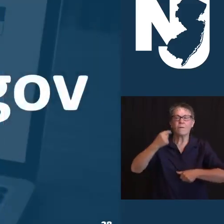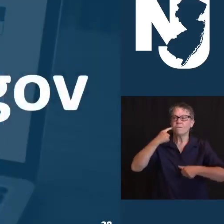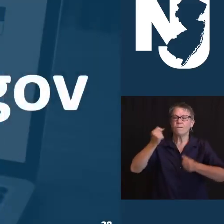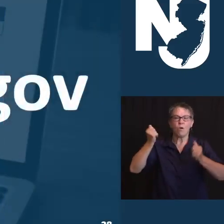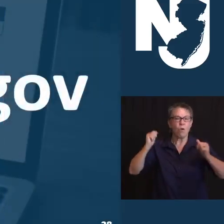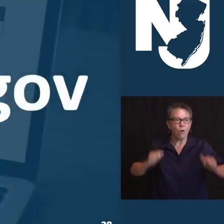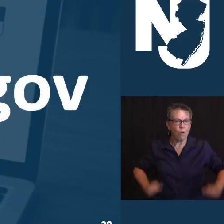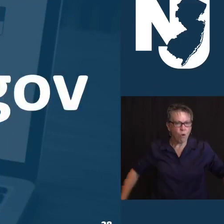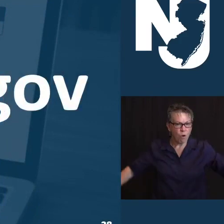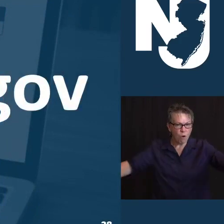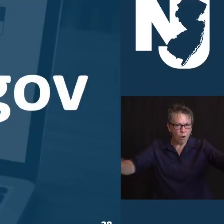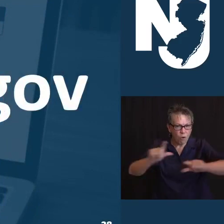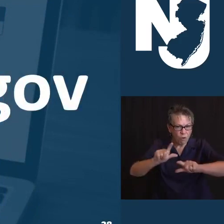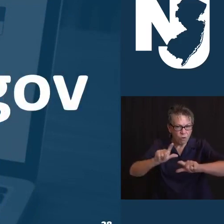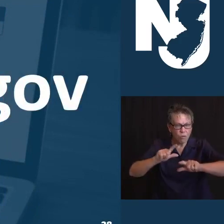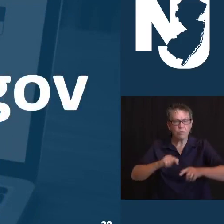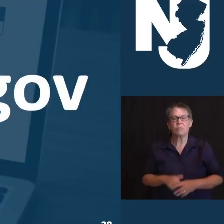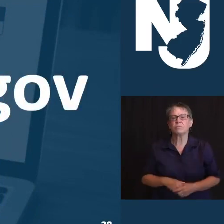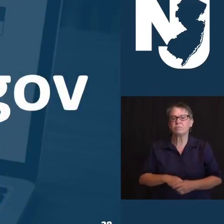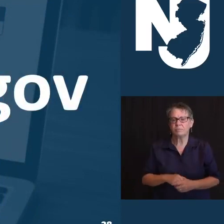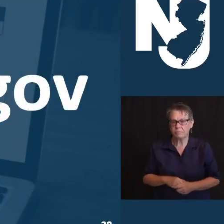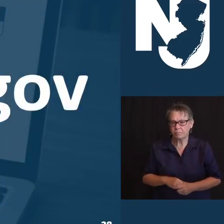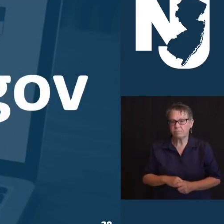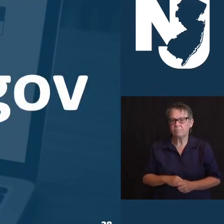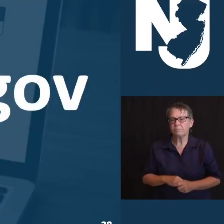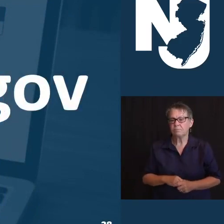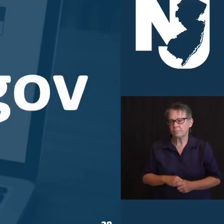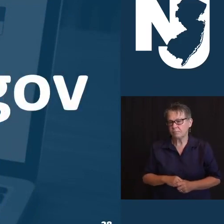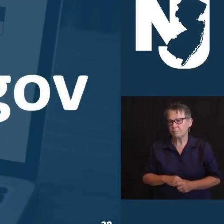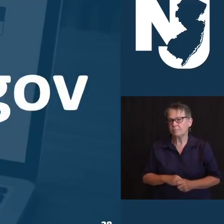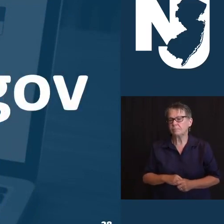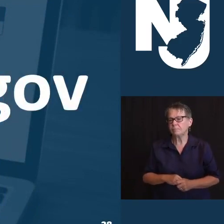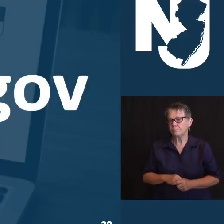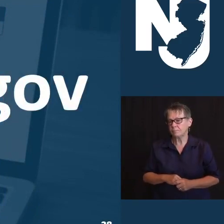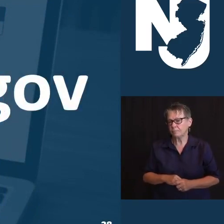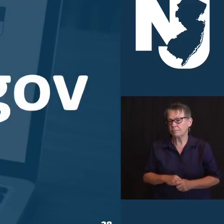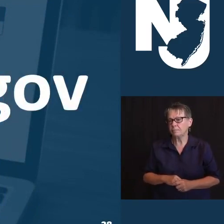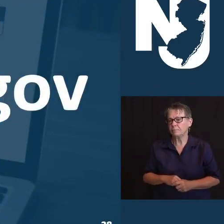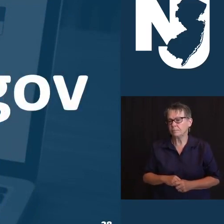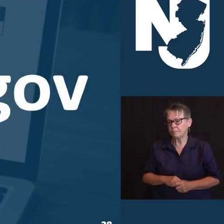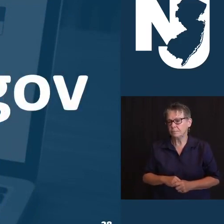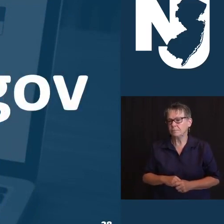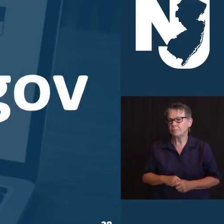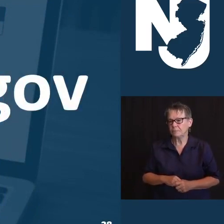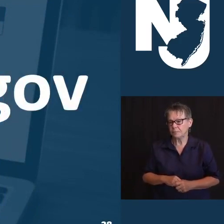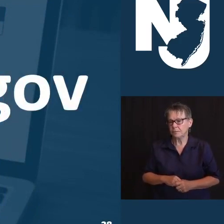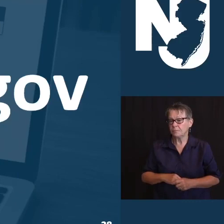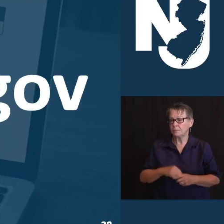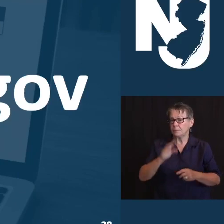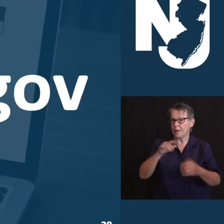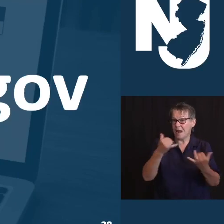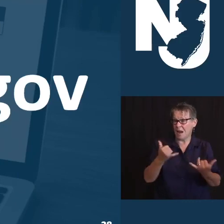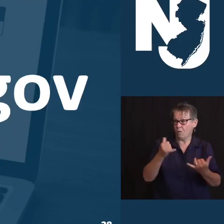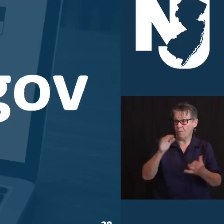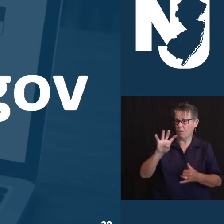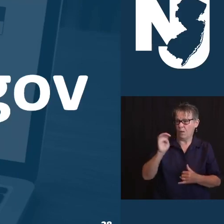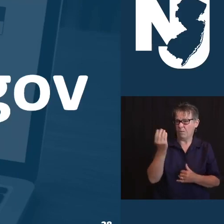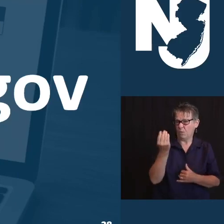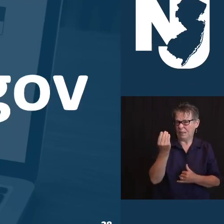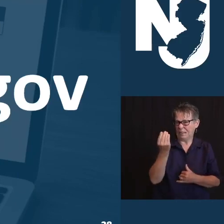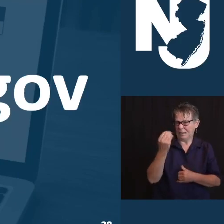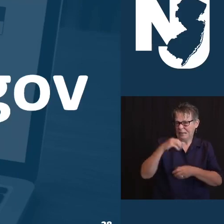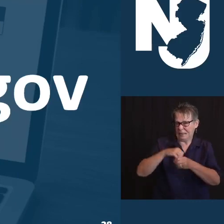governor shared 414 hospitalizations with only 61 individuals in critical care. No new reports